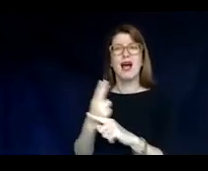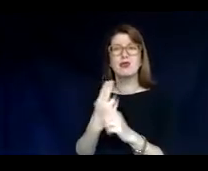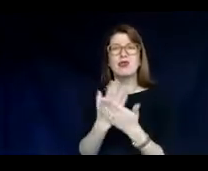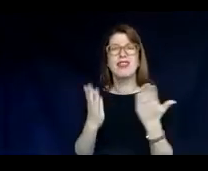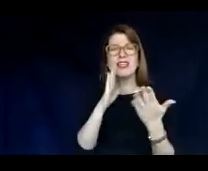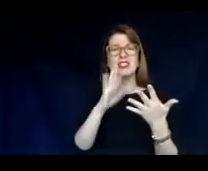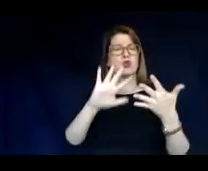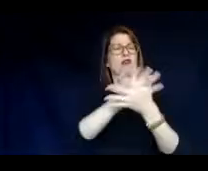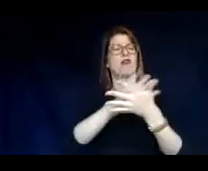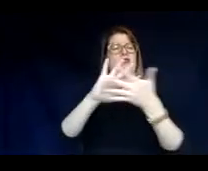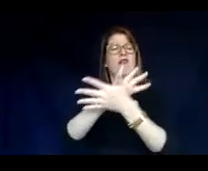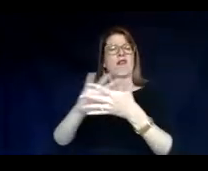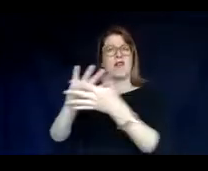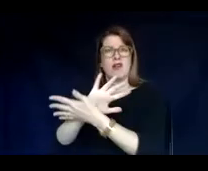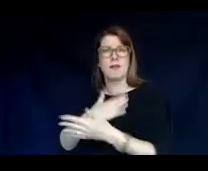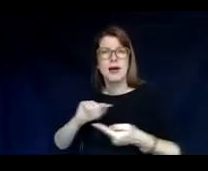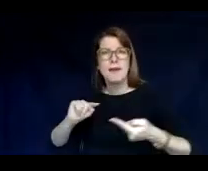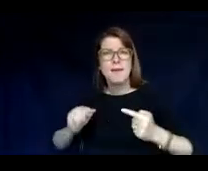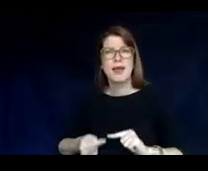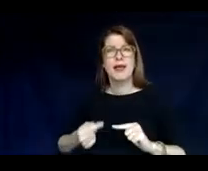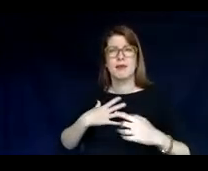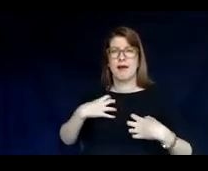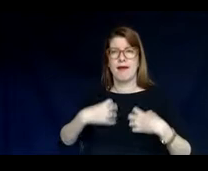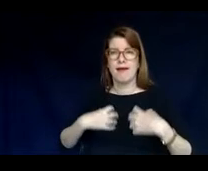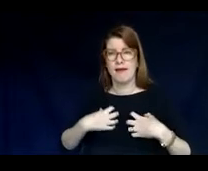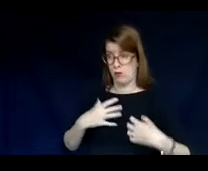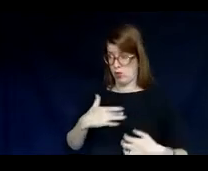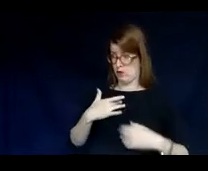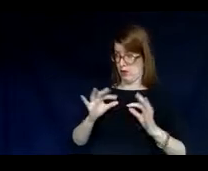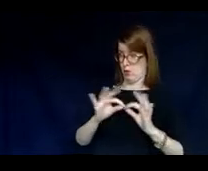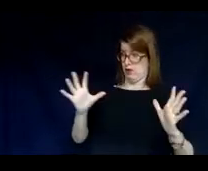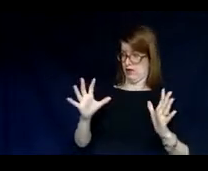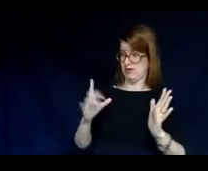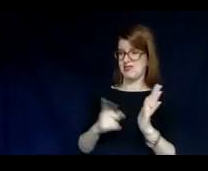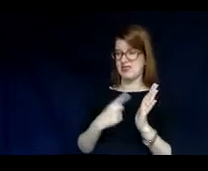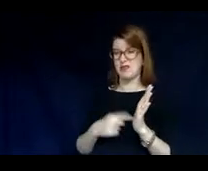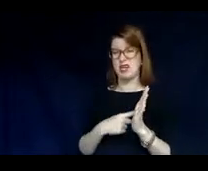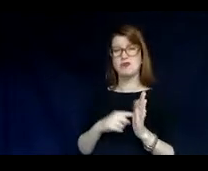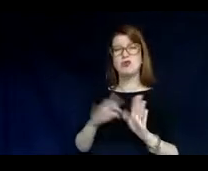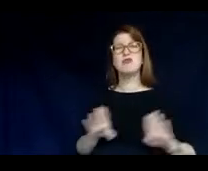hide my pain and anguish. And when you feel worthless, sometimes you act worthless.